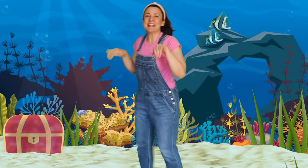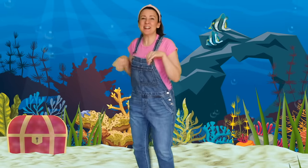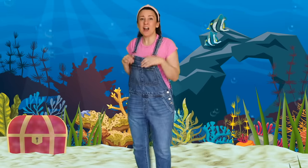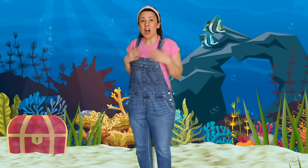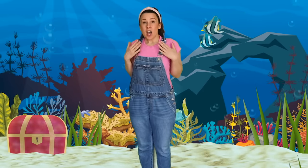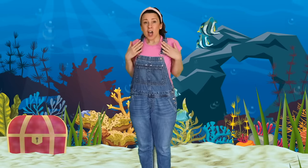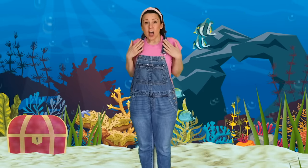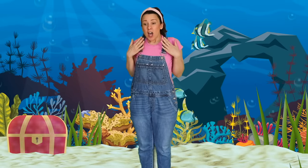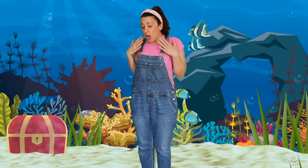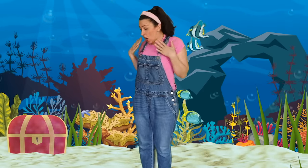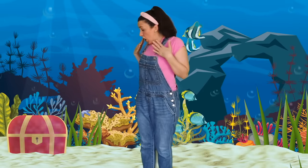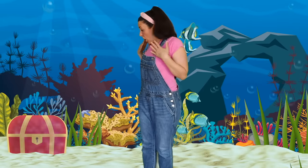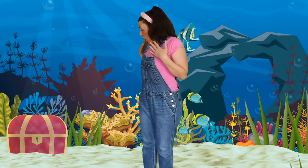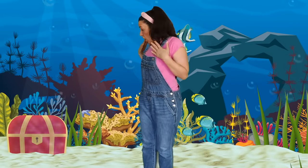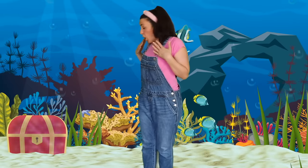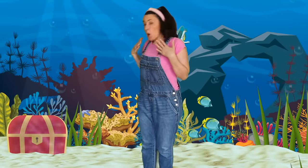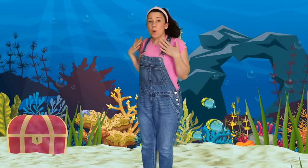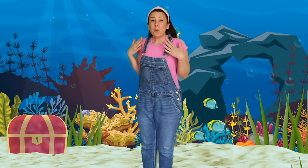swimming.